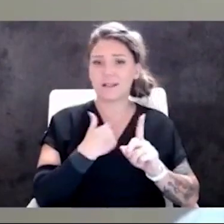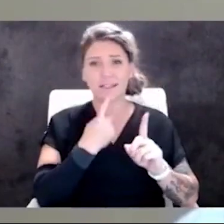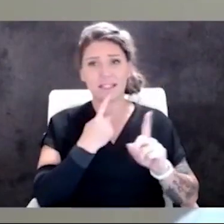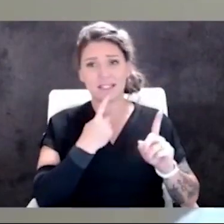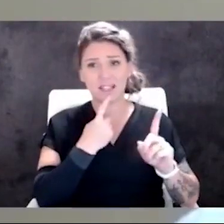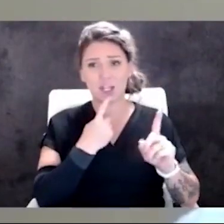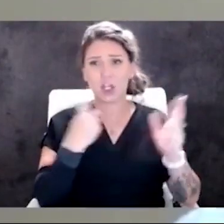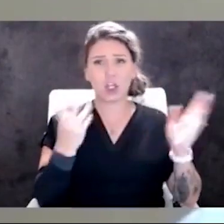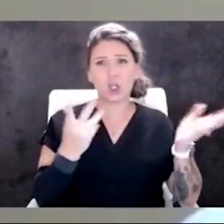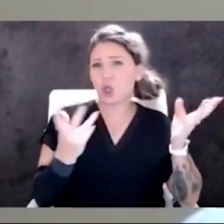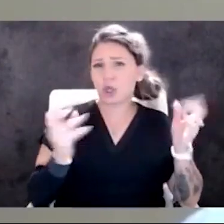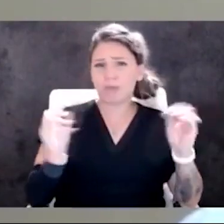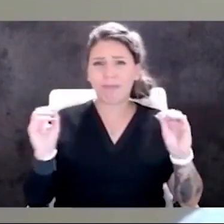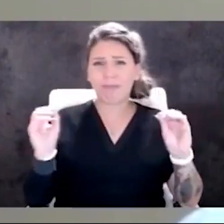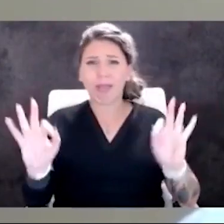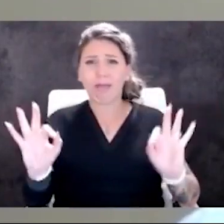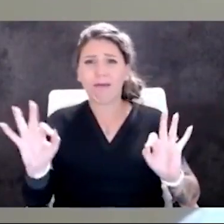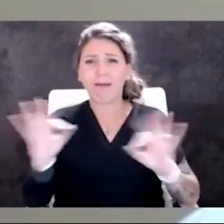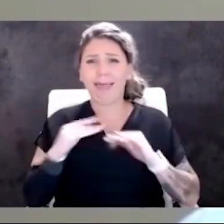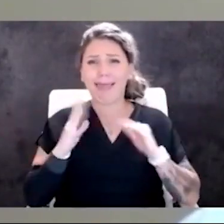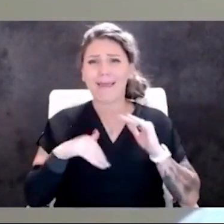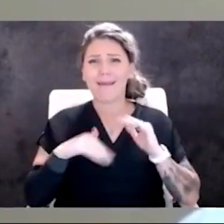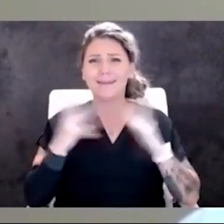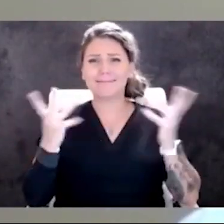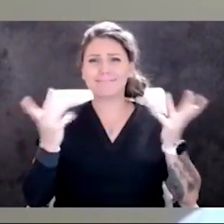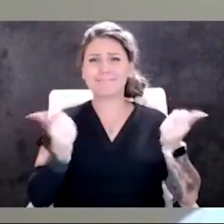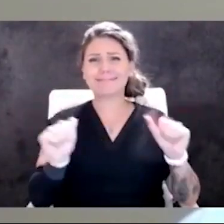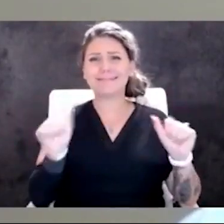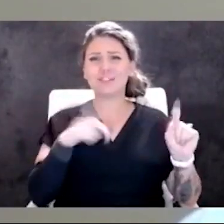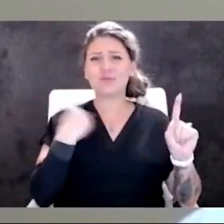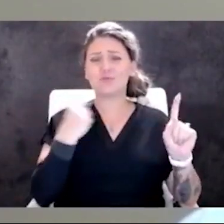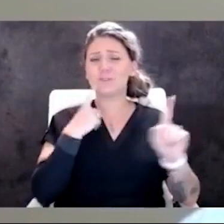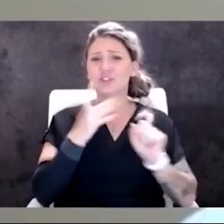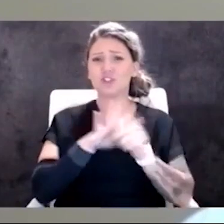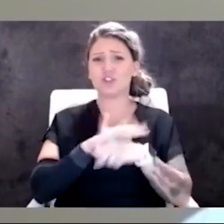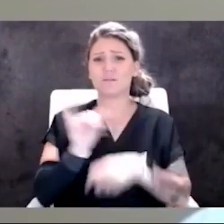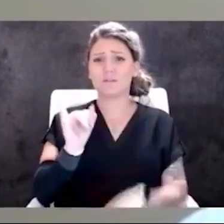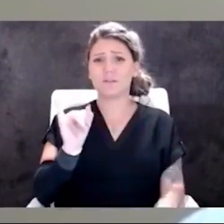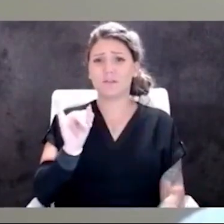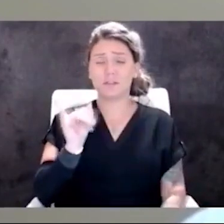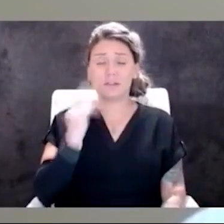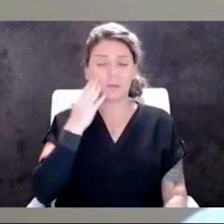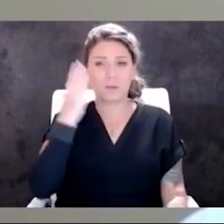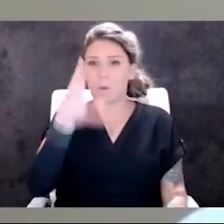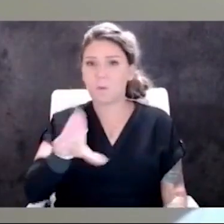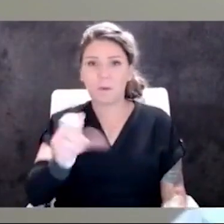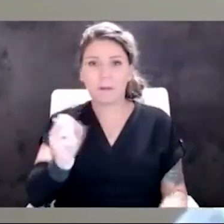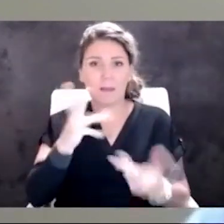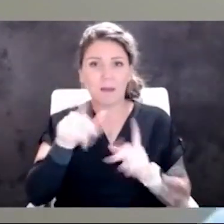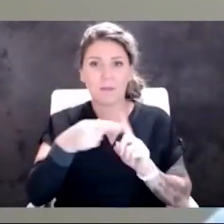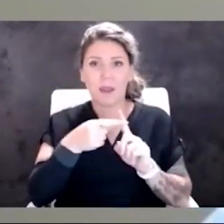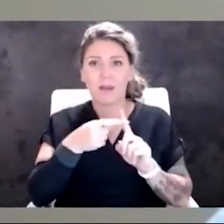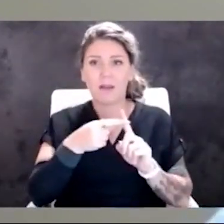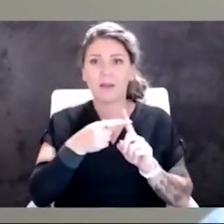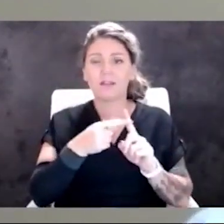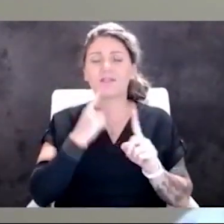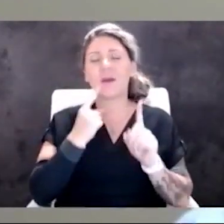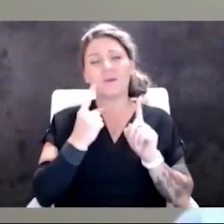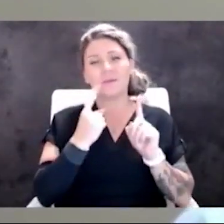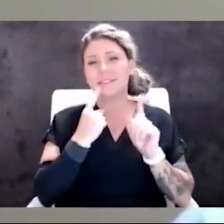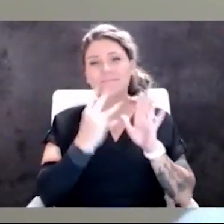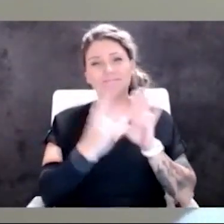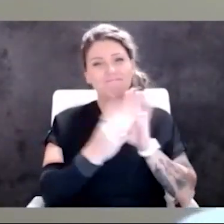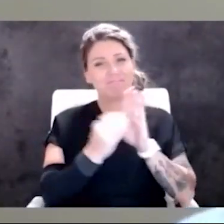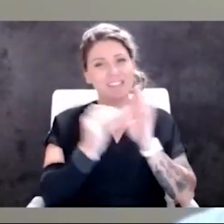negligible, and certainly much less than any risk of the COVID infection that we don't know about. And so I would echo what you guys have said